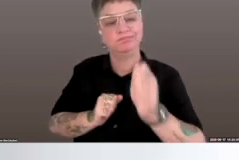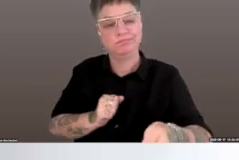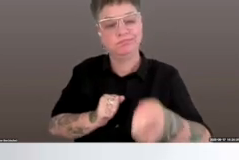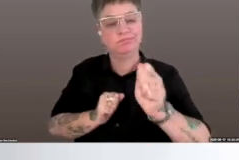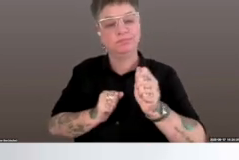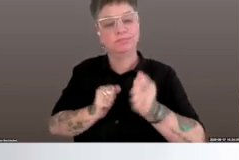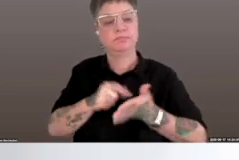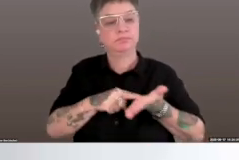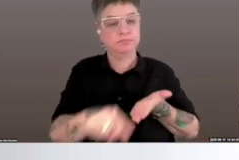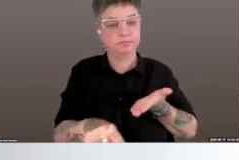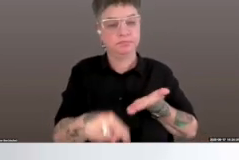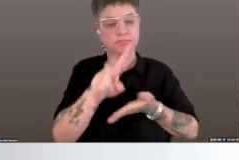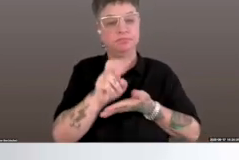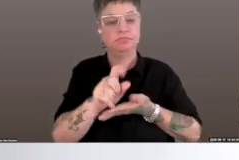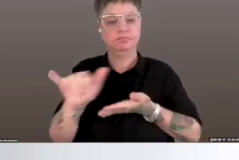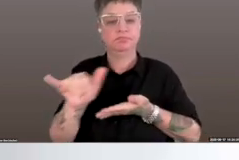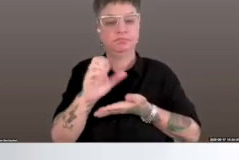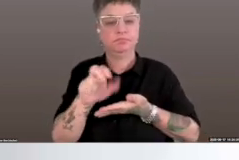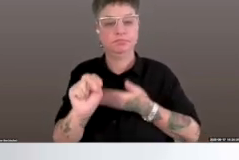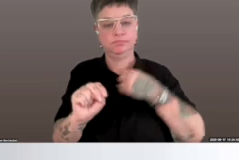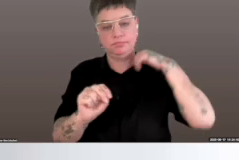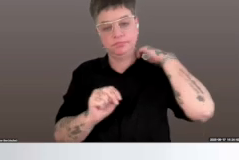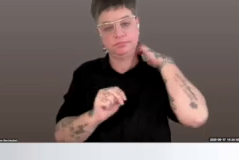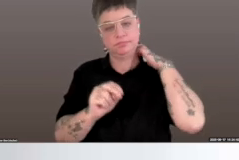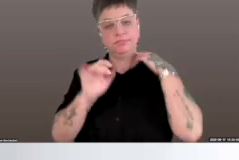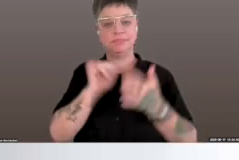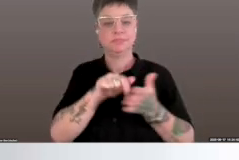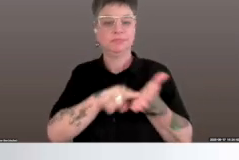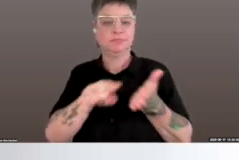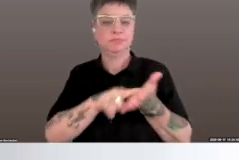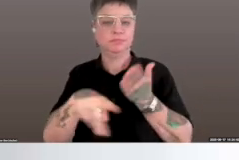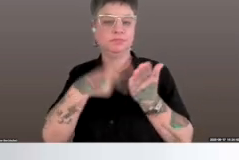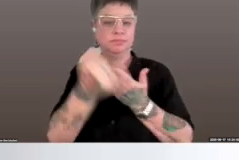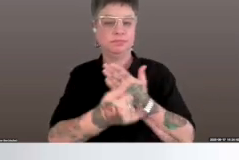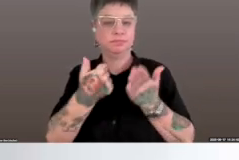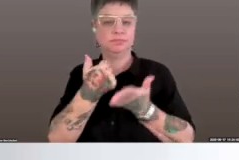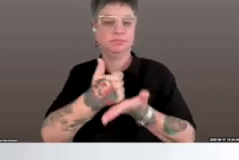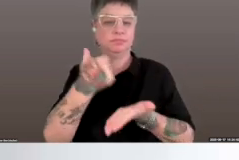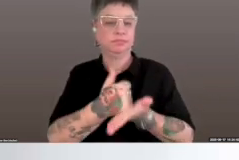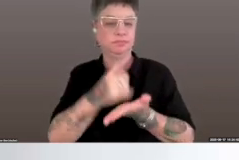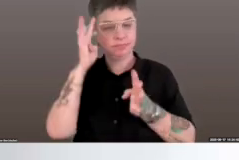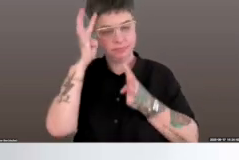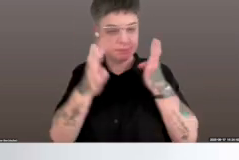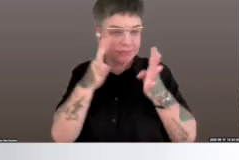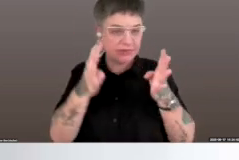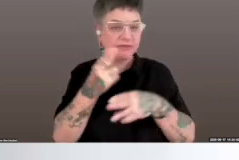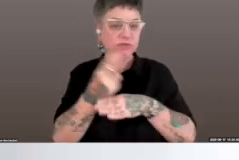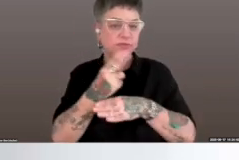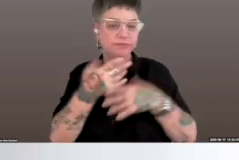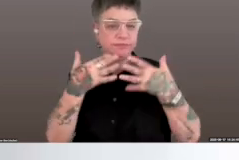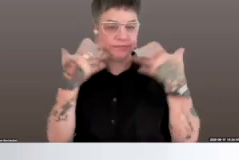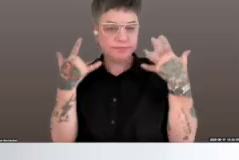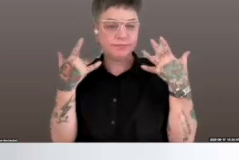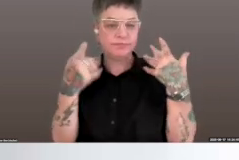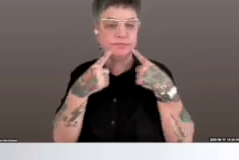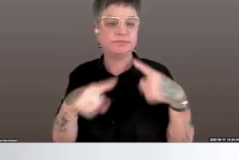Clean Air Now, or ValleyCan. This research project helped validate bank cards as an innovative, user-friendly, and efficient vehicle